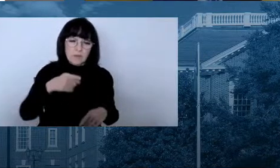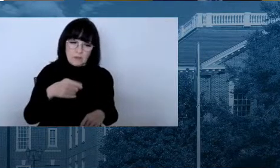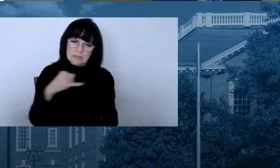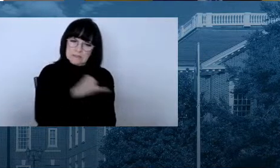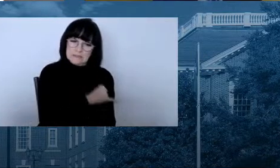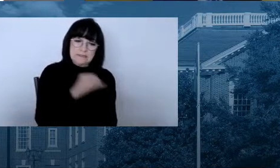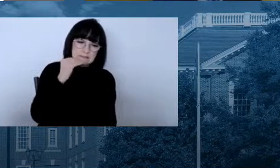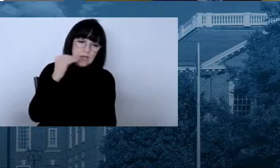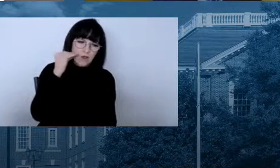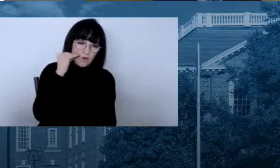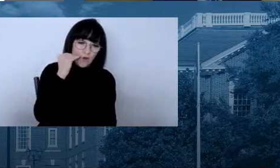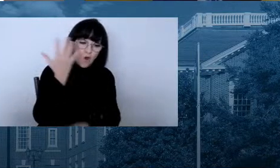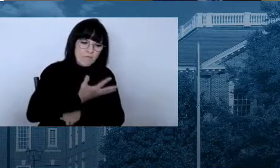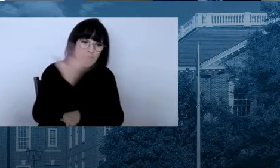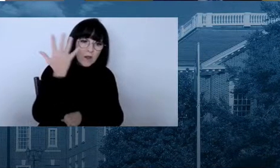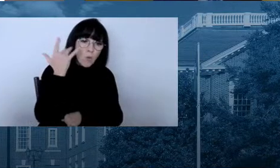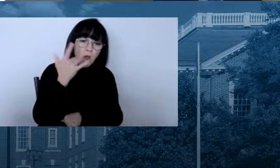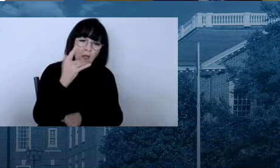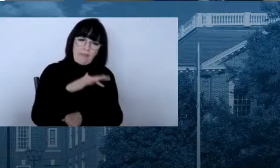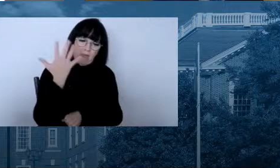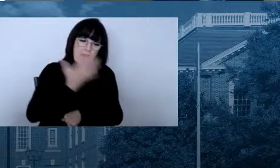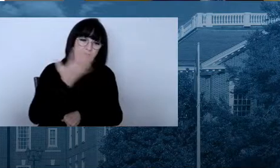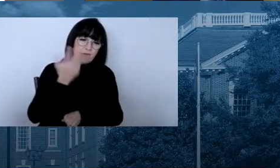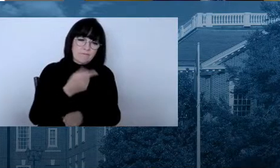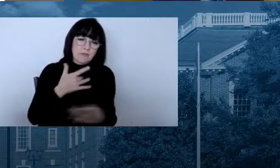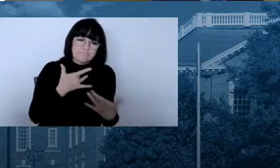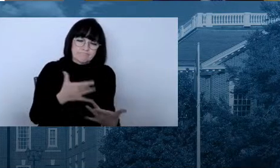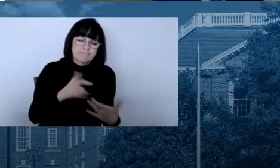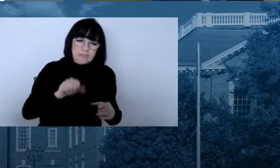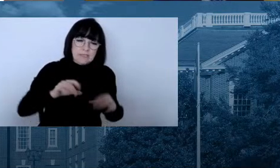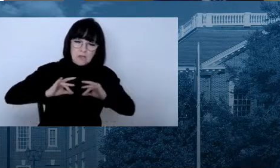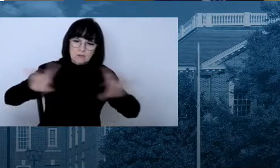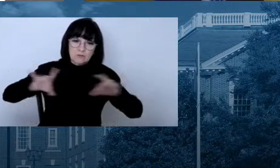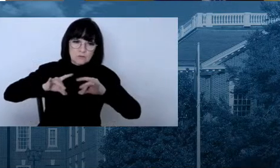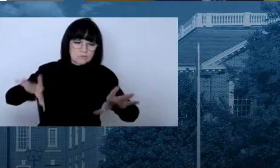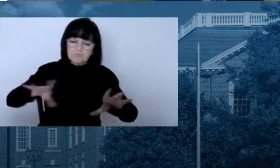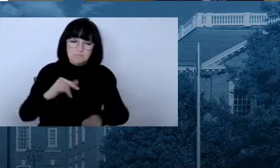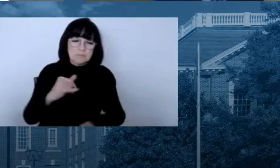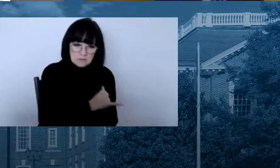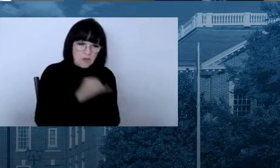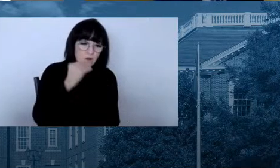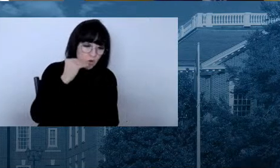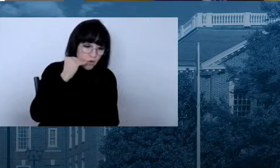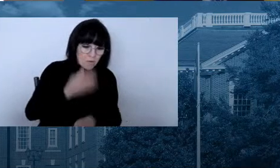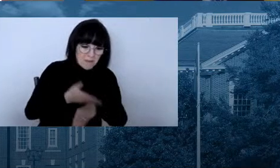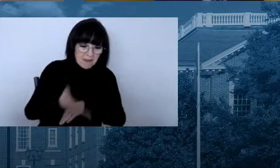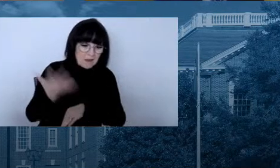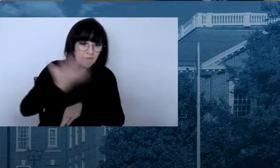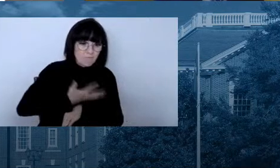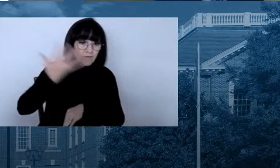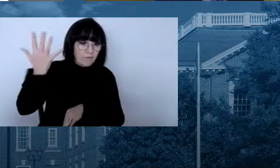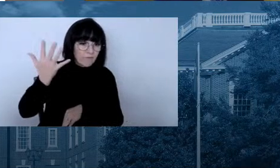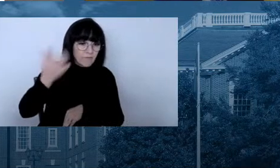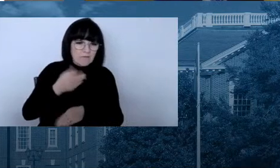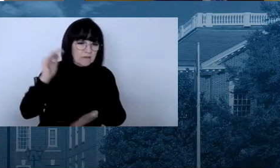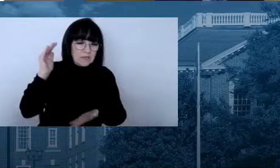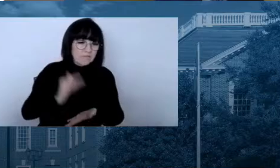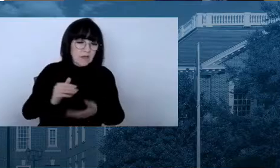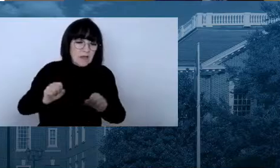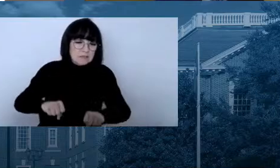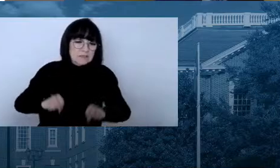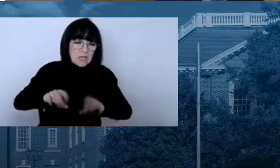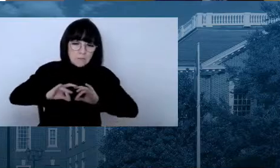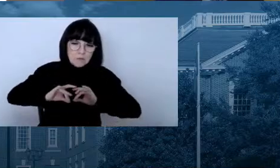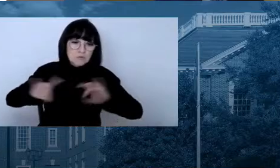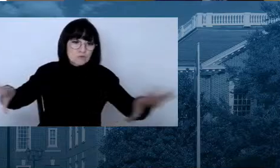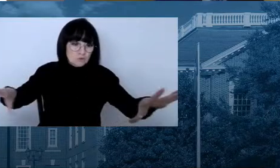likely to infect people, high quality mask on the other side of that 5 days. And